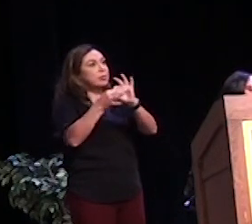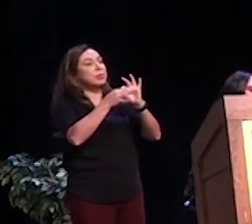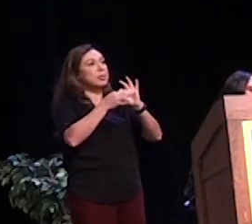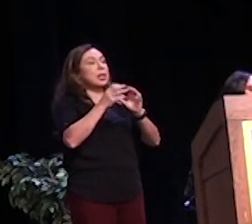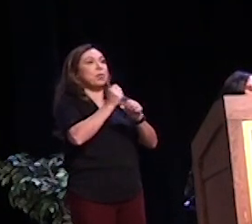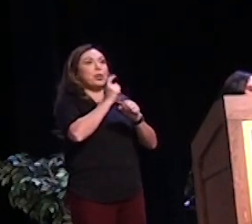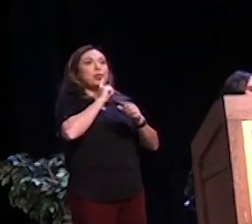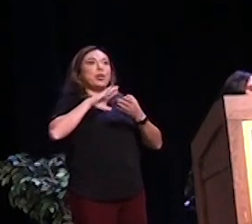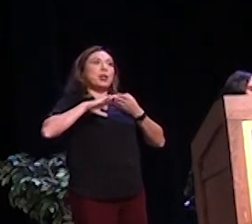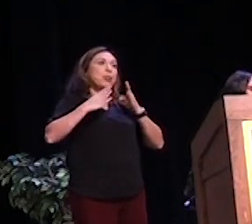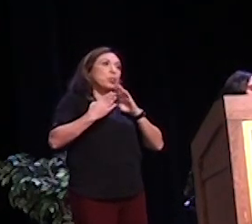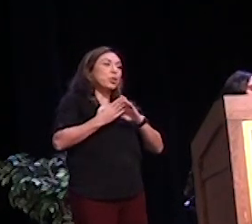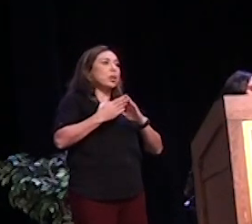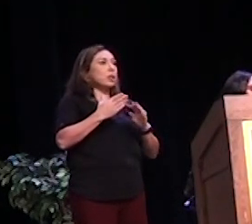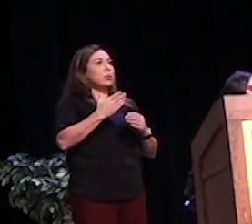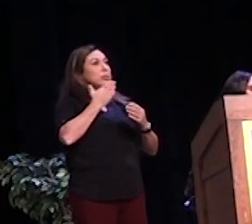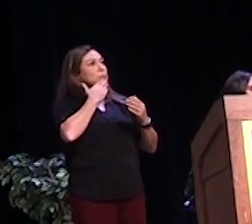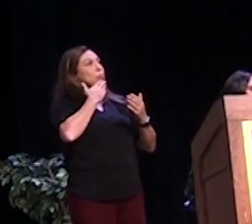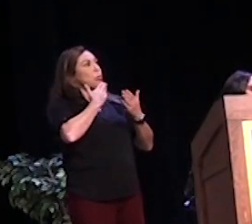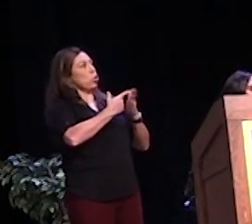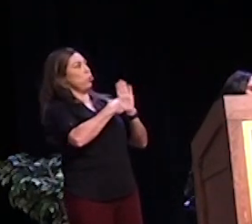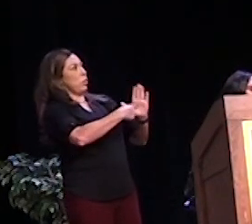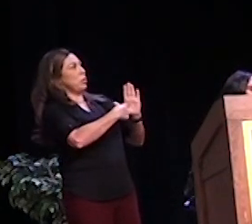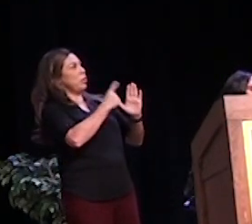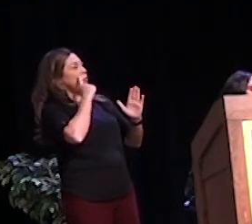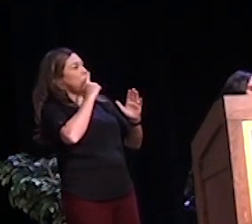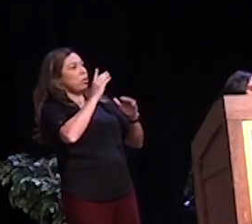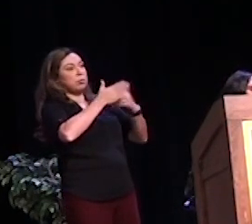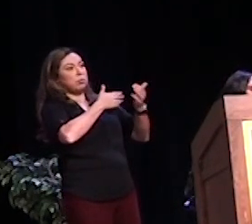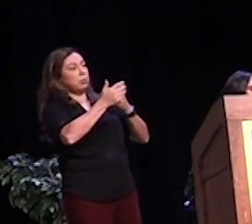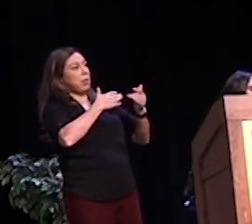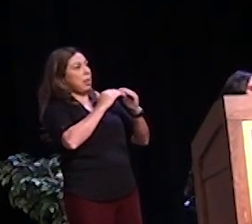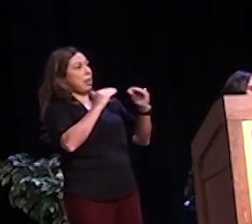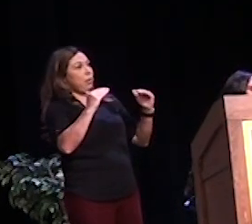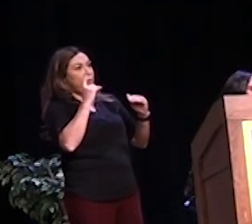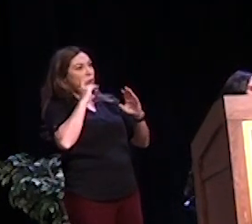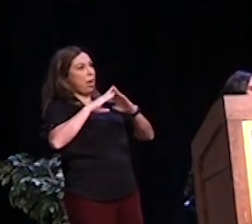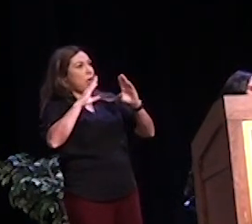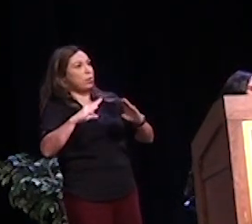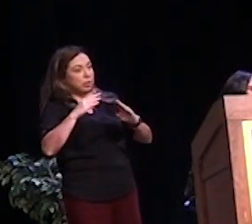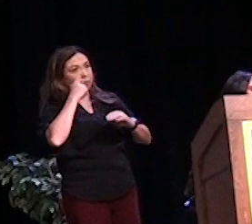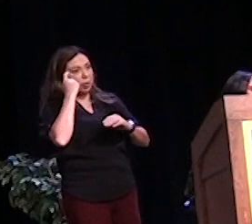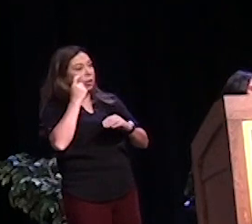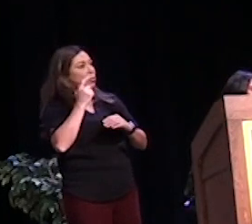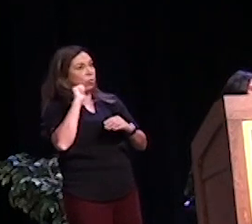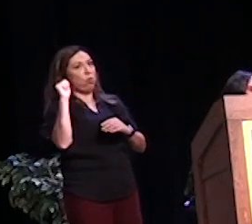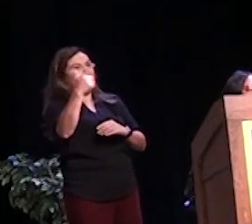that our community is well represented at all levels of housing, because every level of housing is